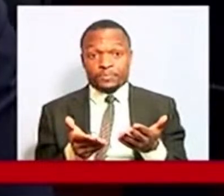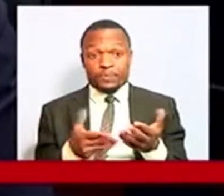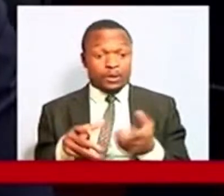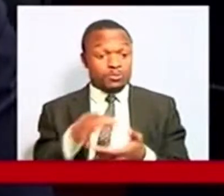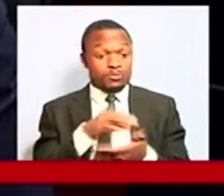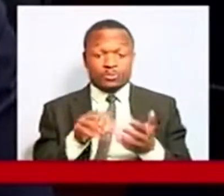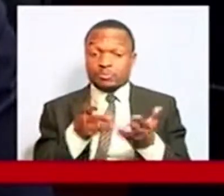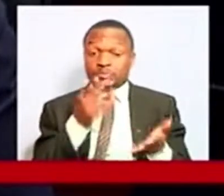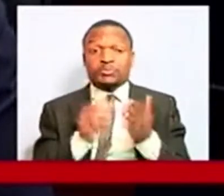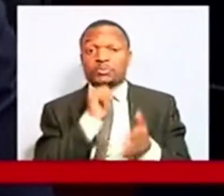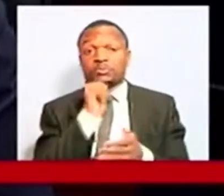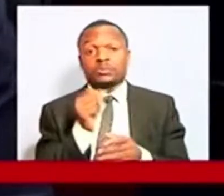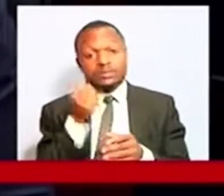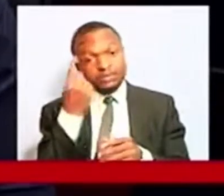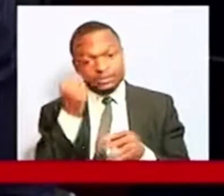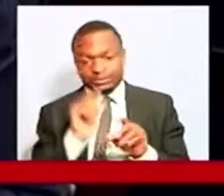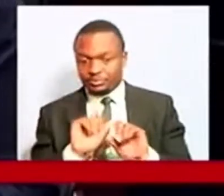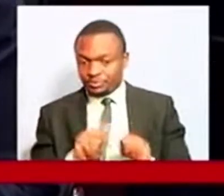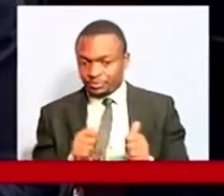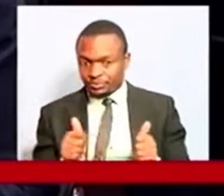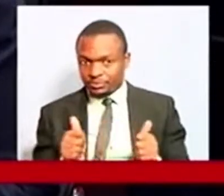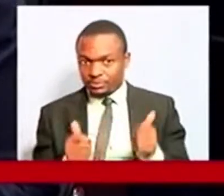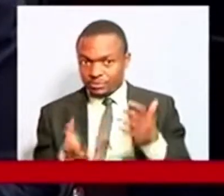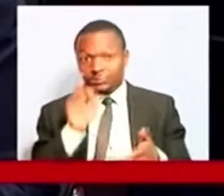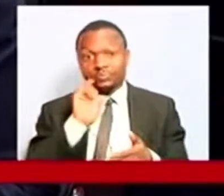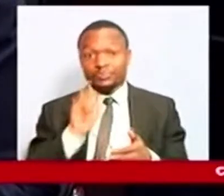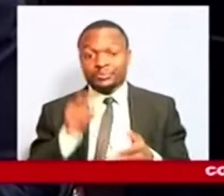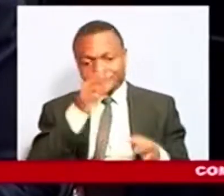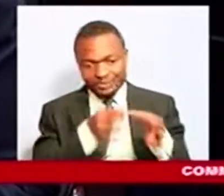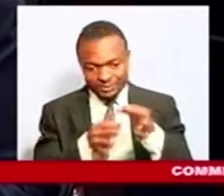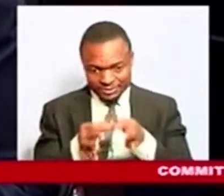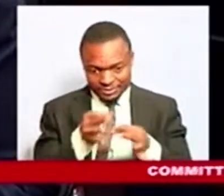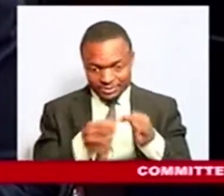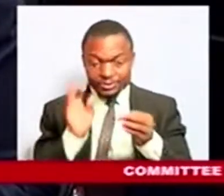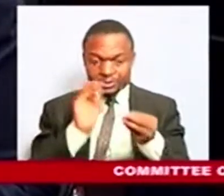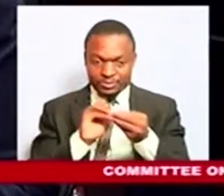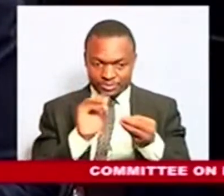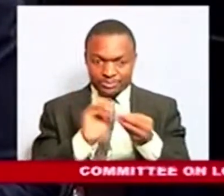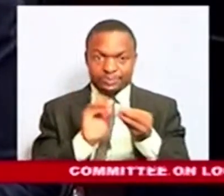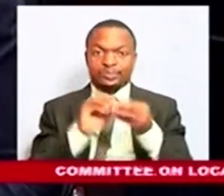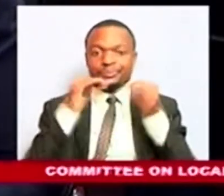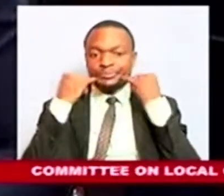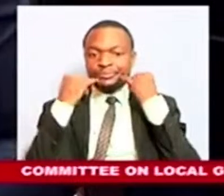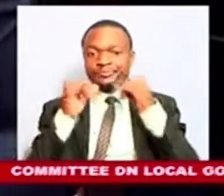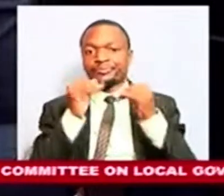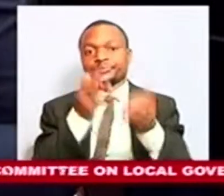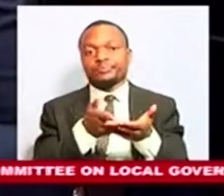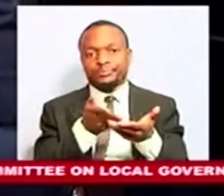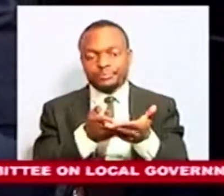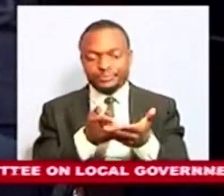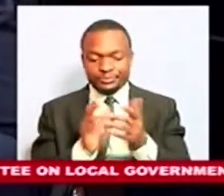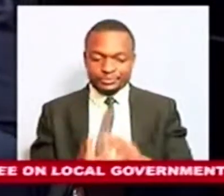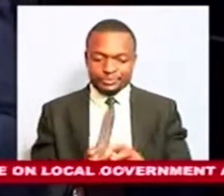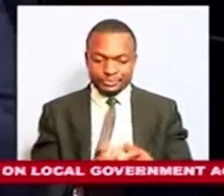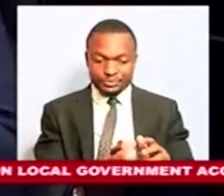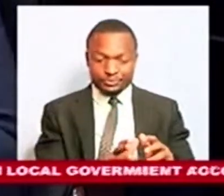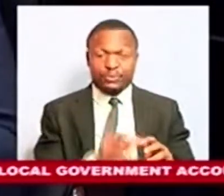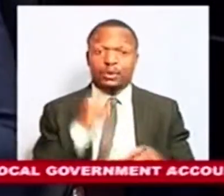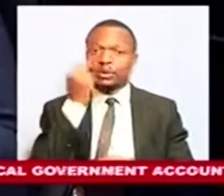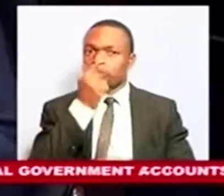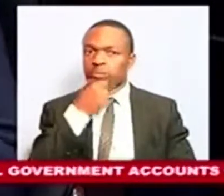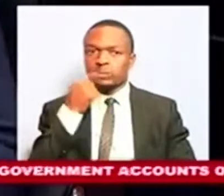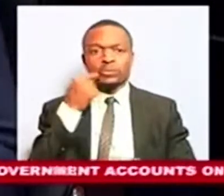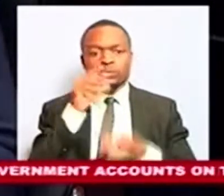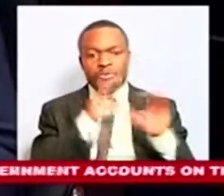didn't understand it very well. Maybe they have to share more light on that one. Then who did actually